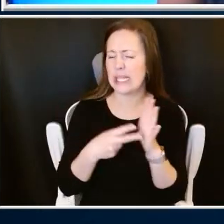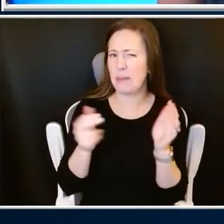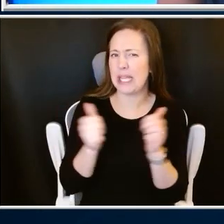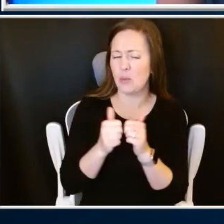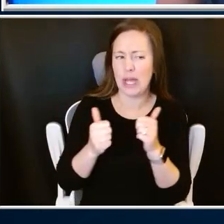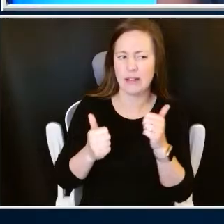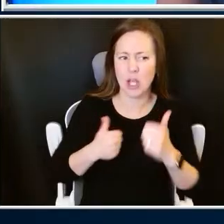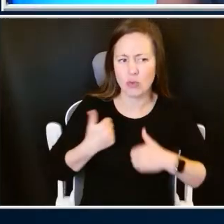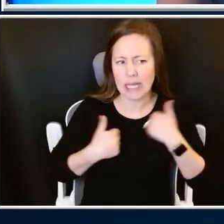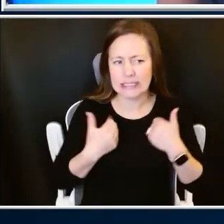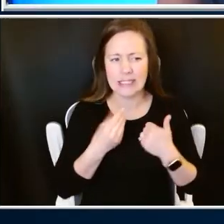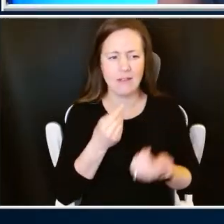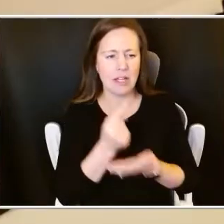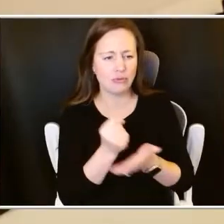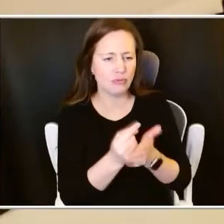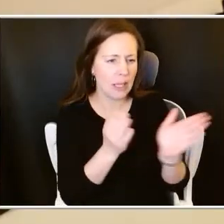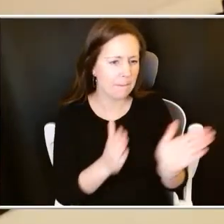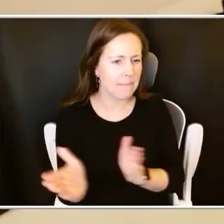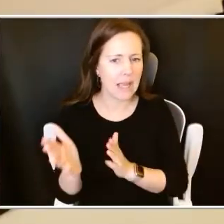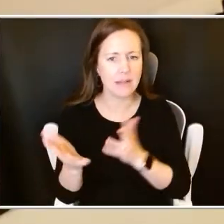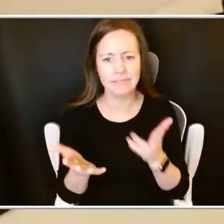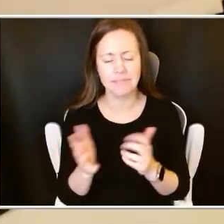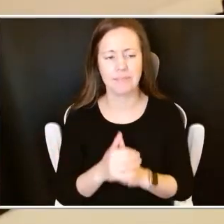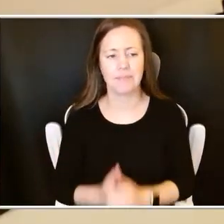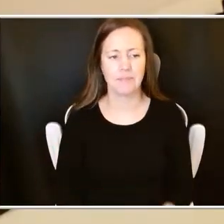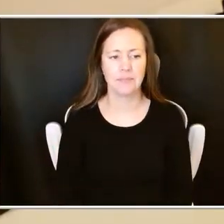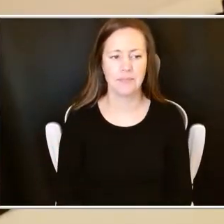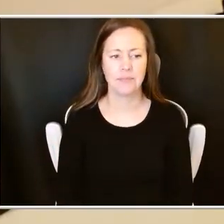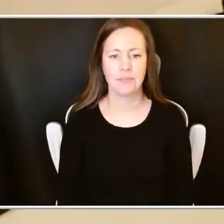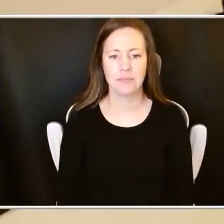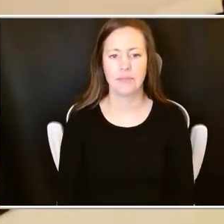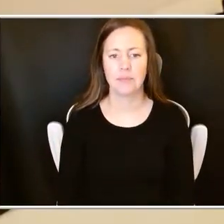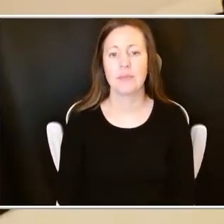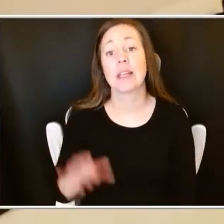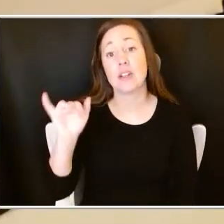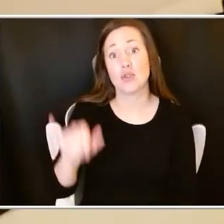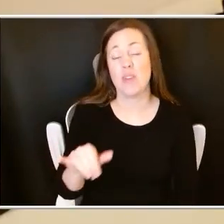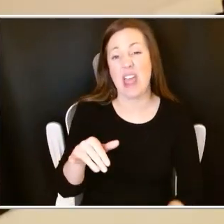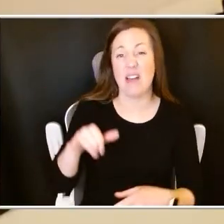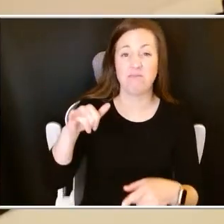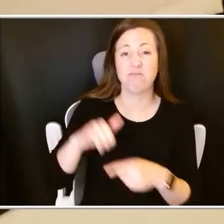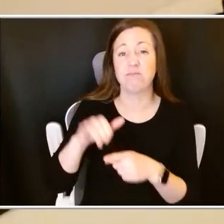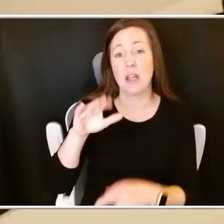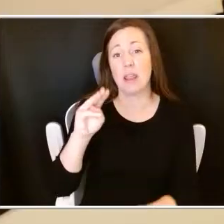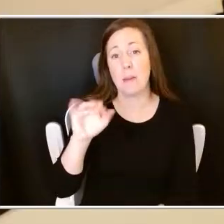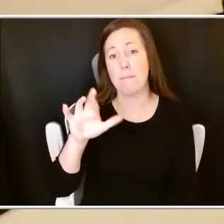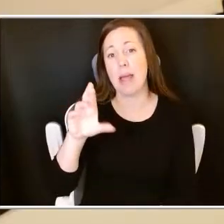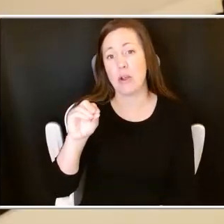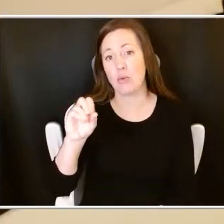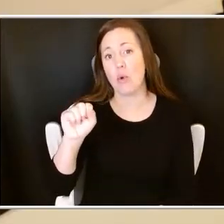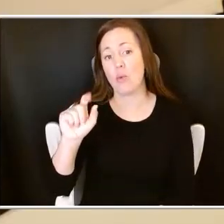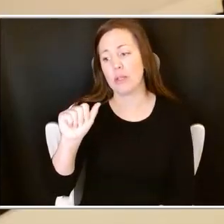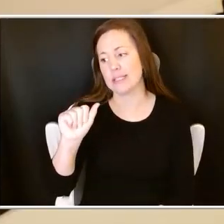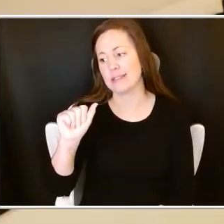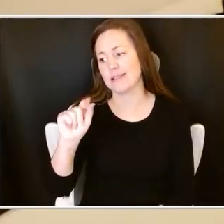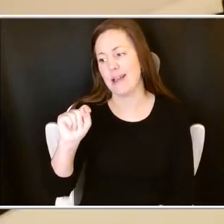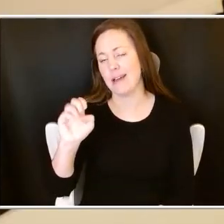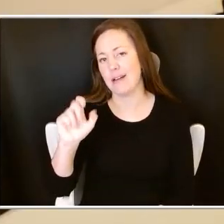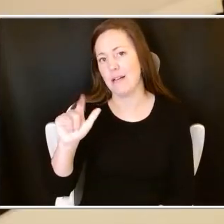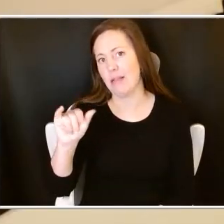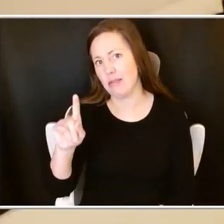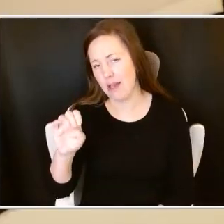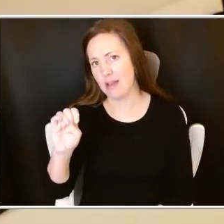treatment planning? So microsatellite instability in a colon cancer